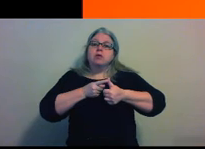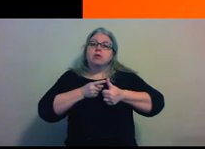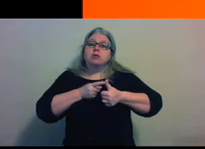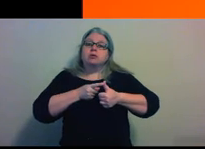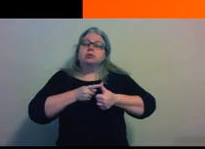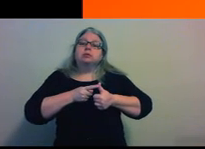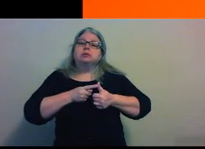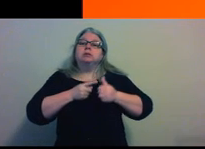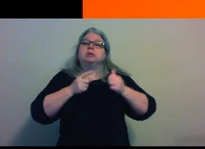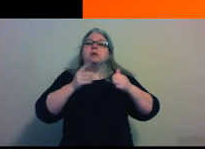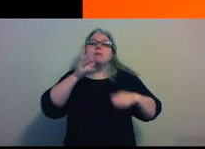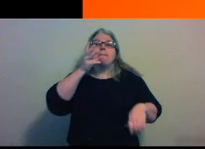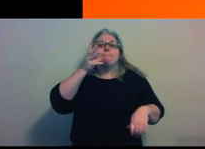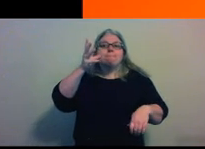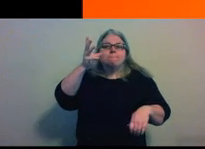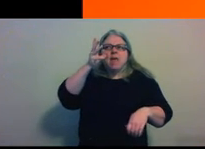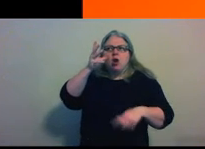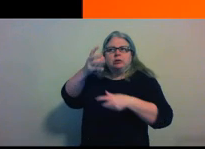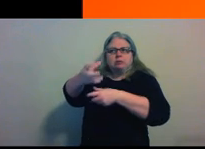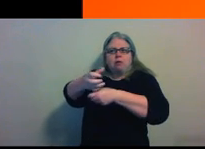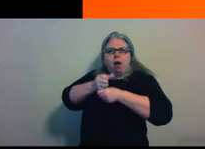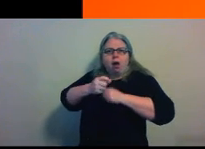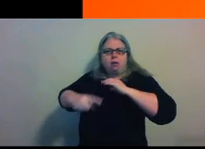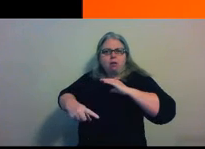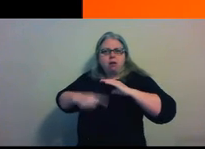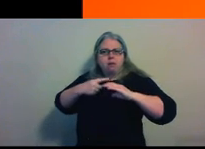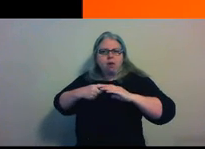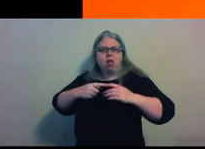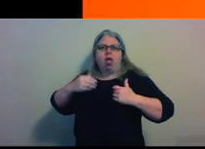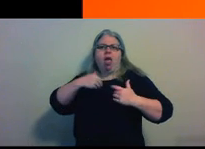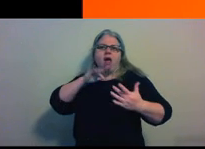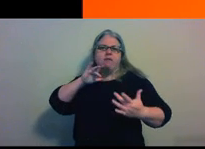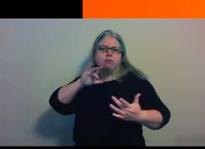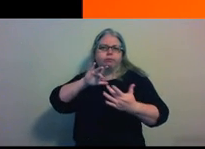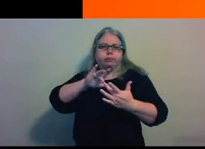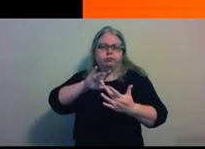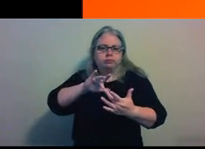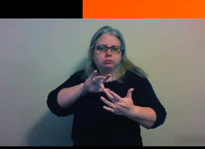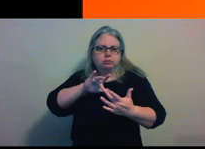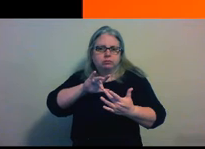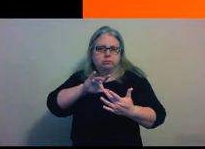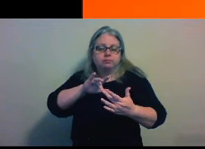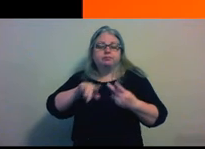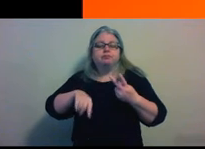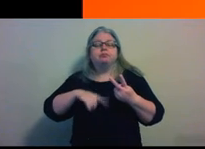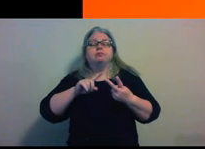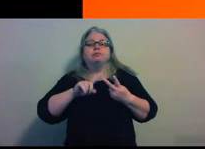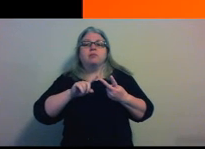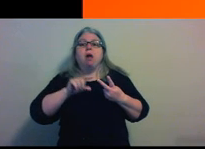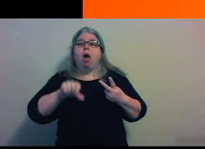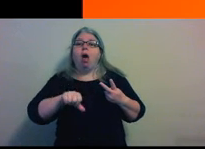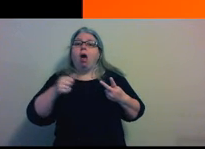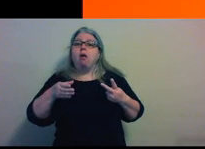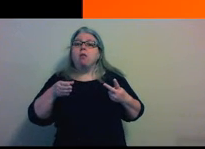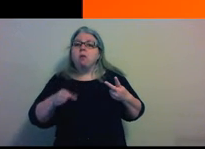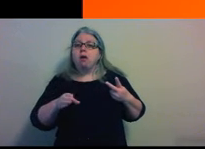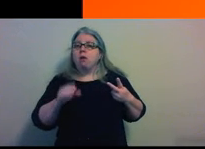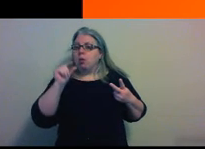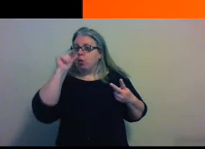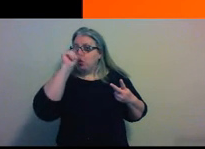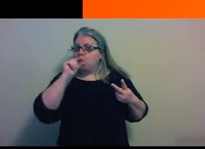the link that was shared with your parents by email, and the other is through the posted link in Google